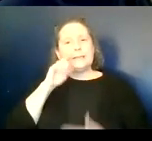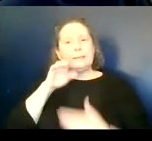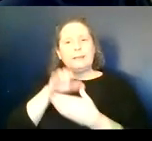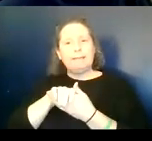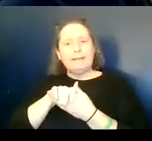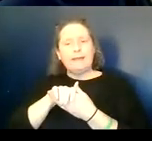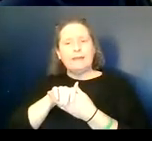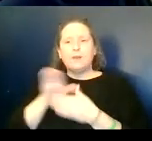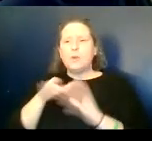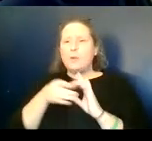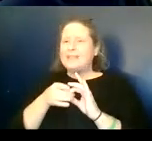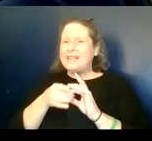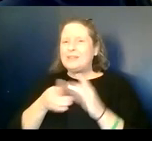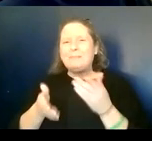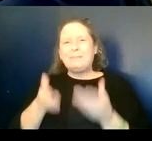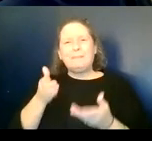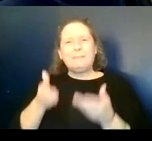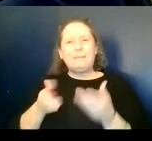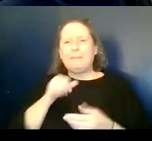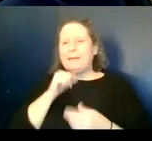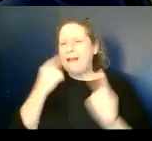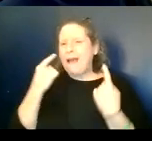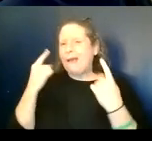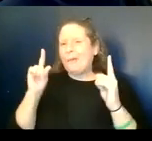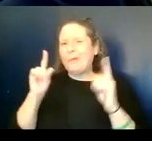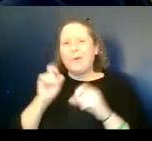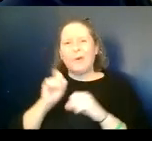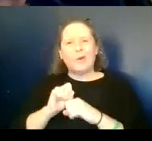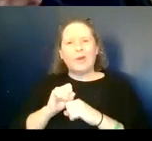your relationship may not work because